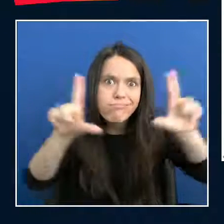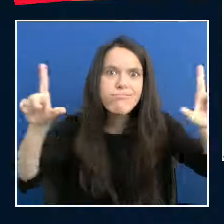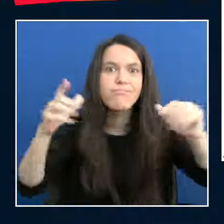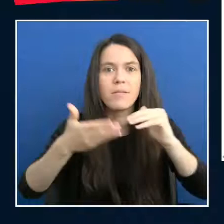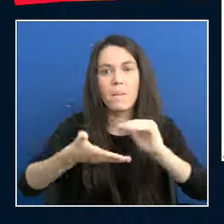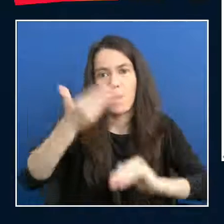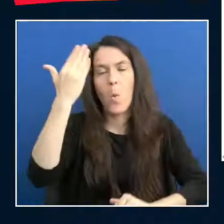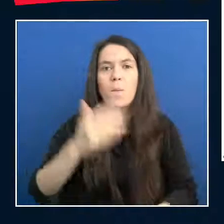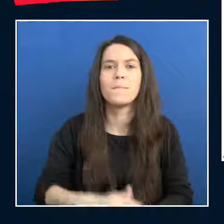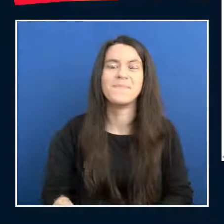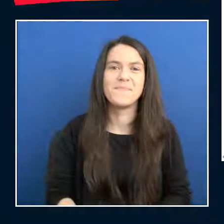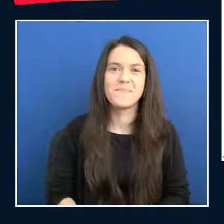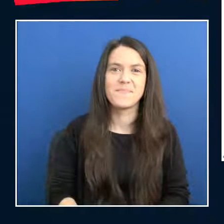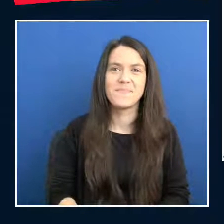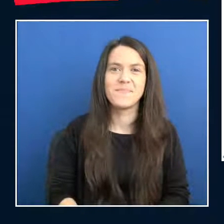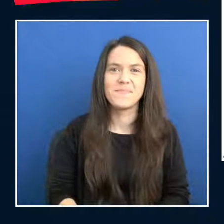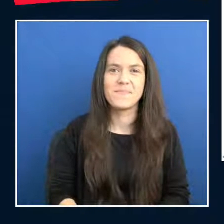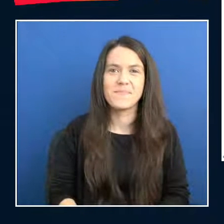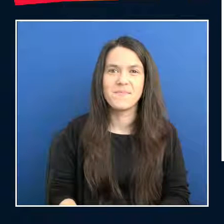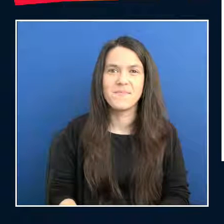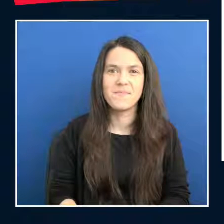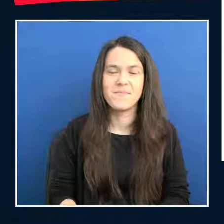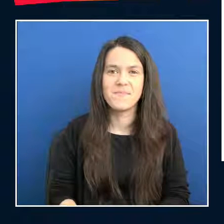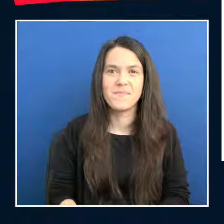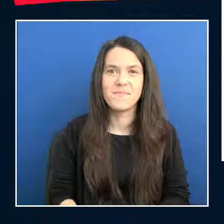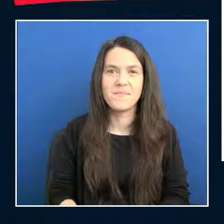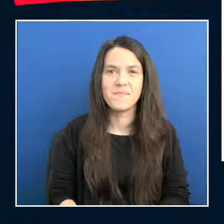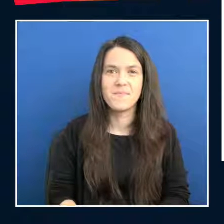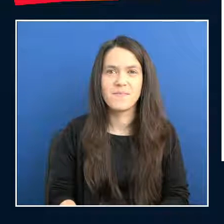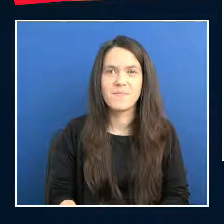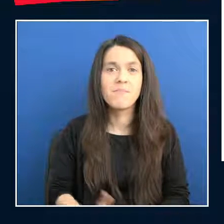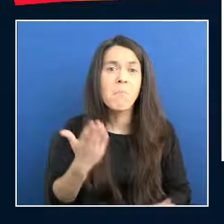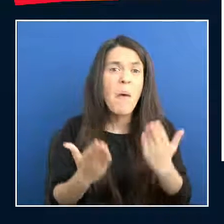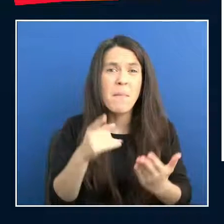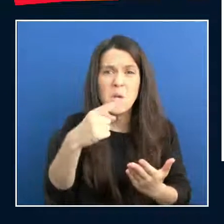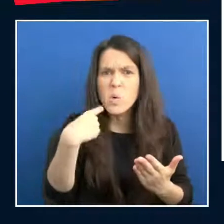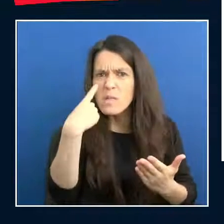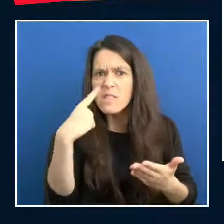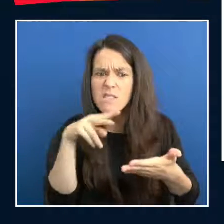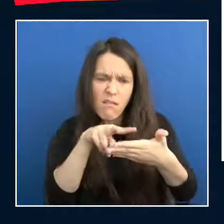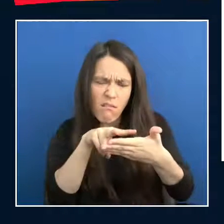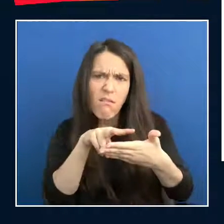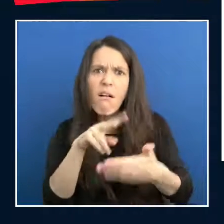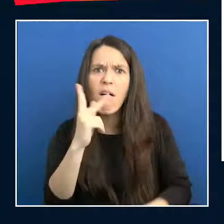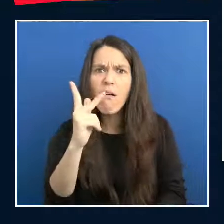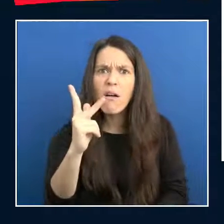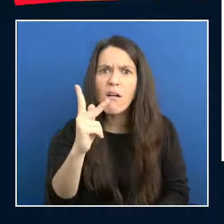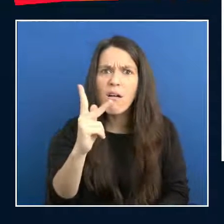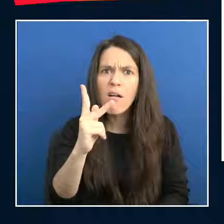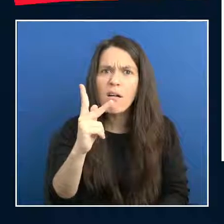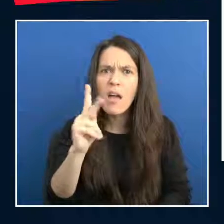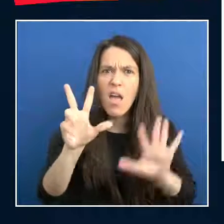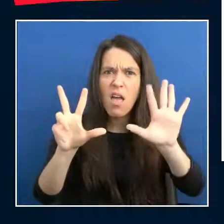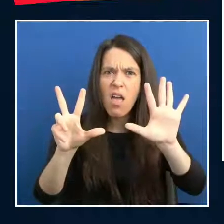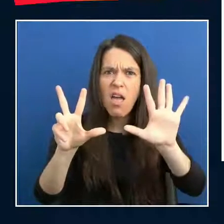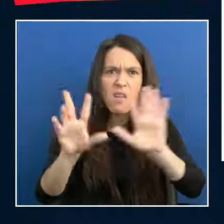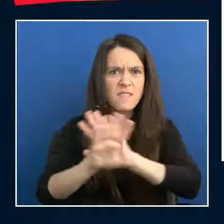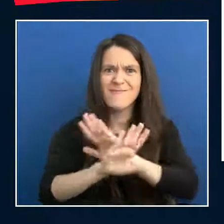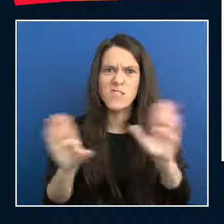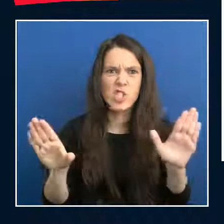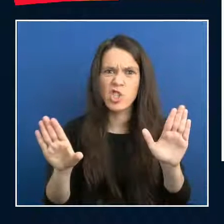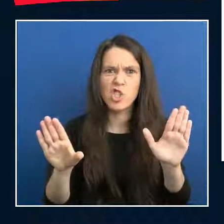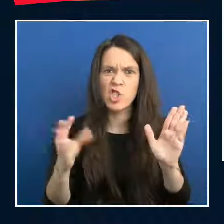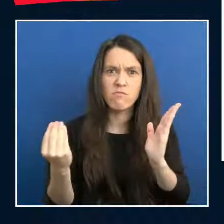heard in the news that Kubernetes isn't betting on Docker any longer. So should I consider using it? No